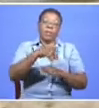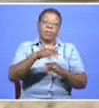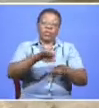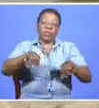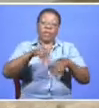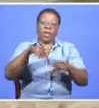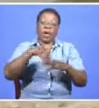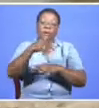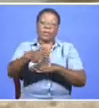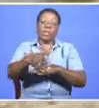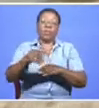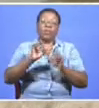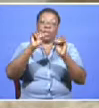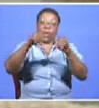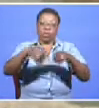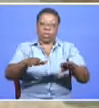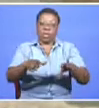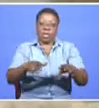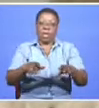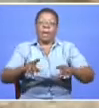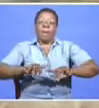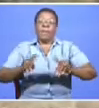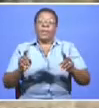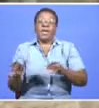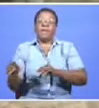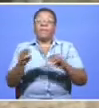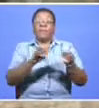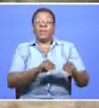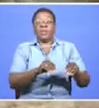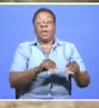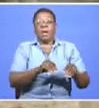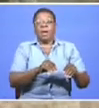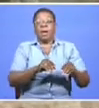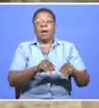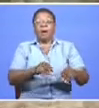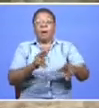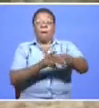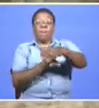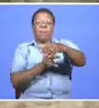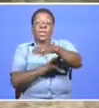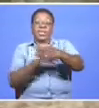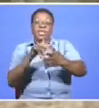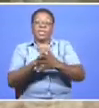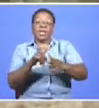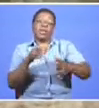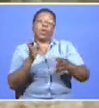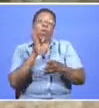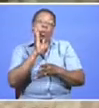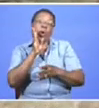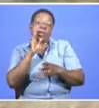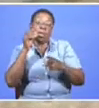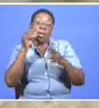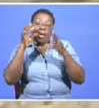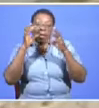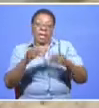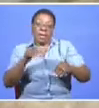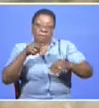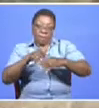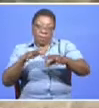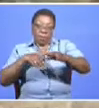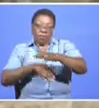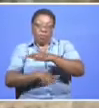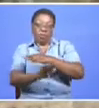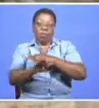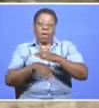the culverts in, you have less of a physical barrier because the culverts are shaped like the letter U upside down. So just think of an